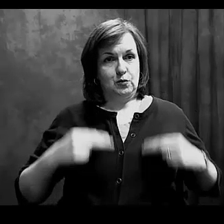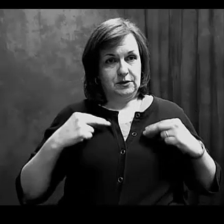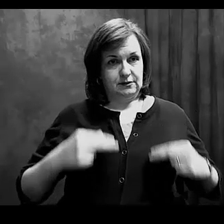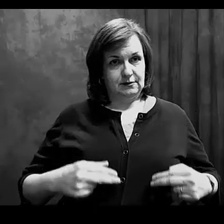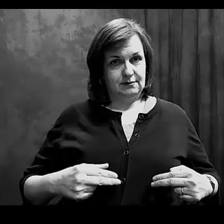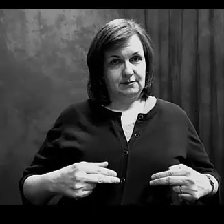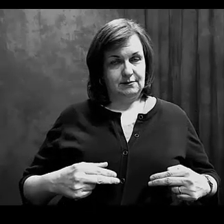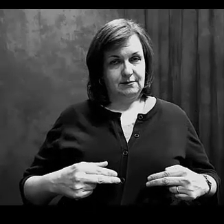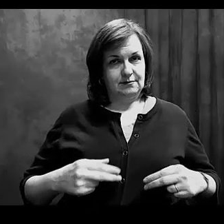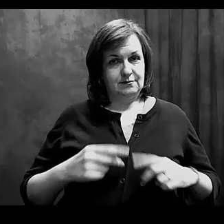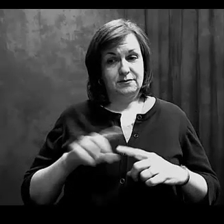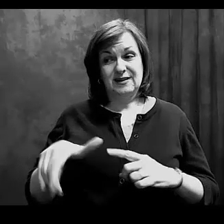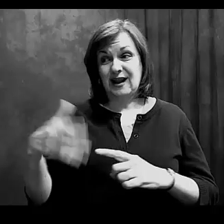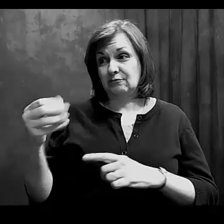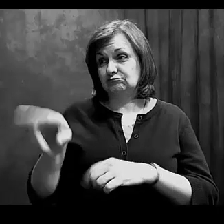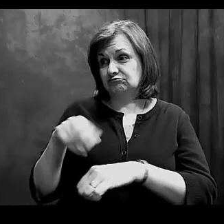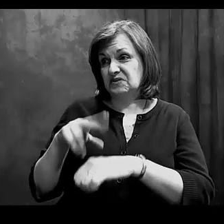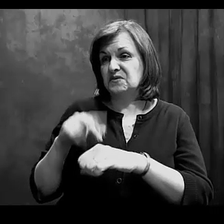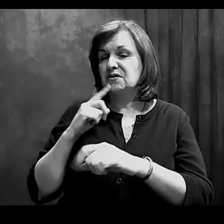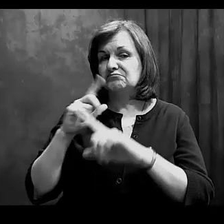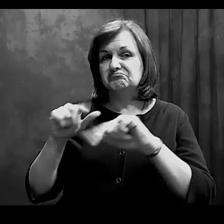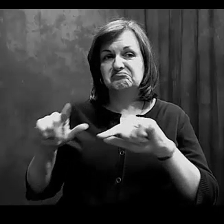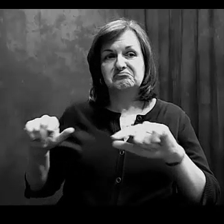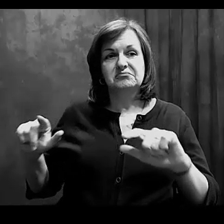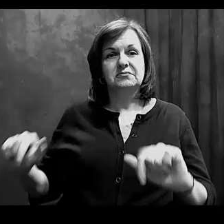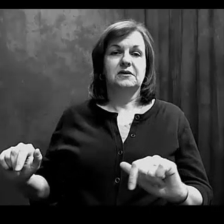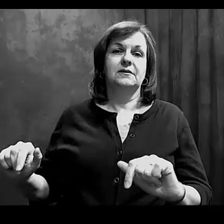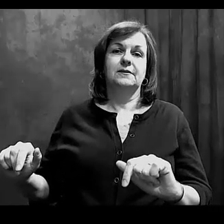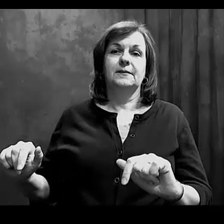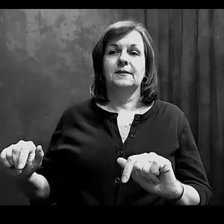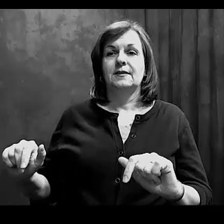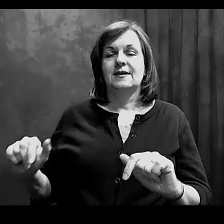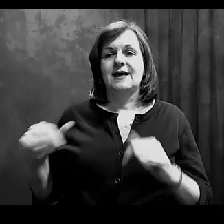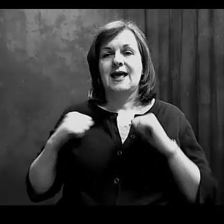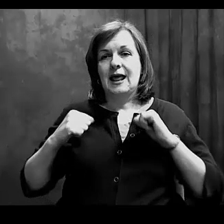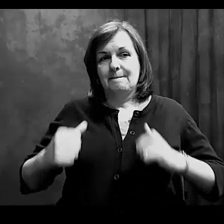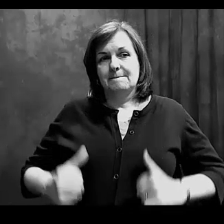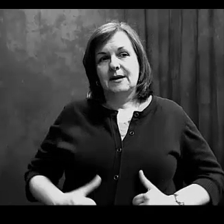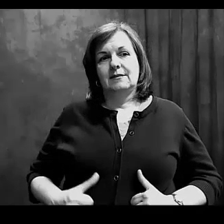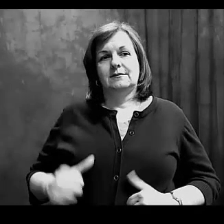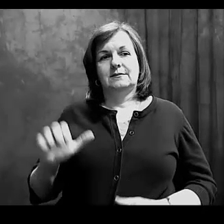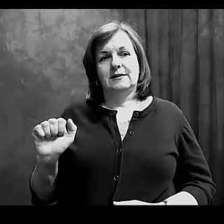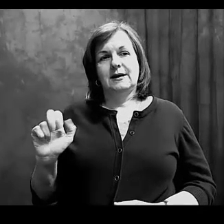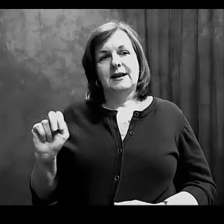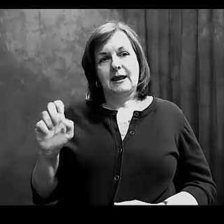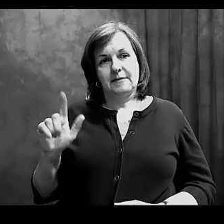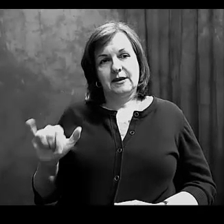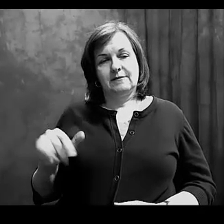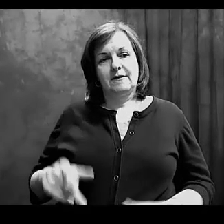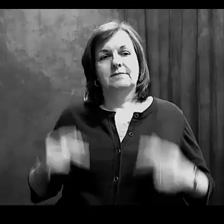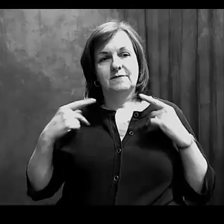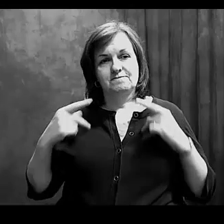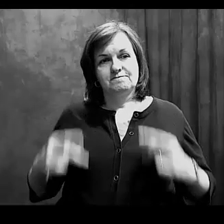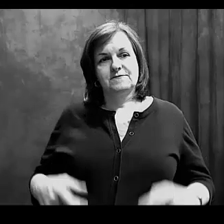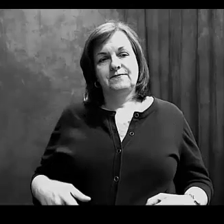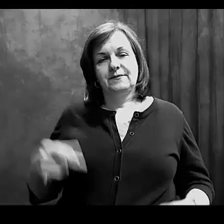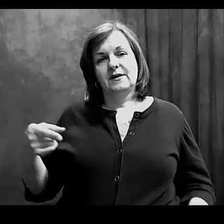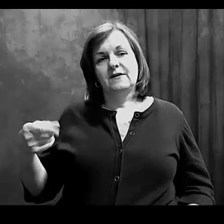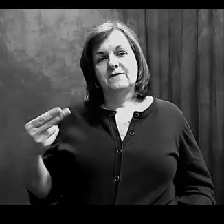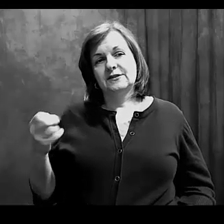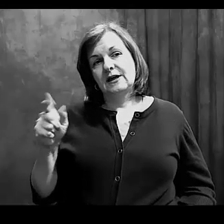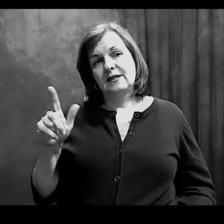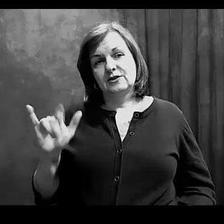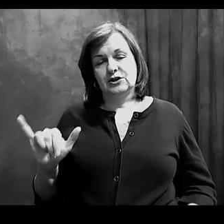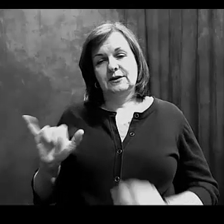some intriguing examples in nature of variable anatomy and physiology examples that we